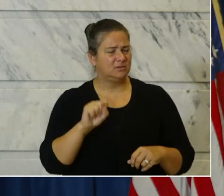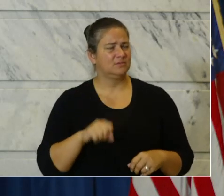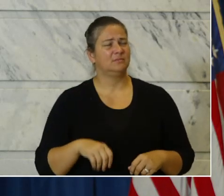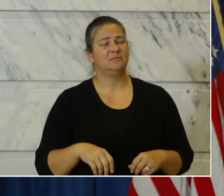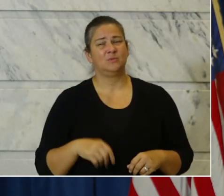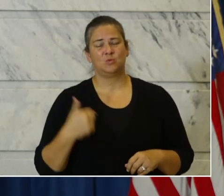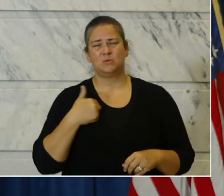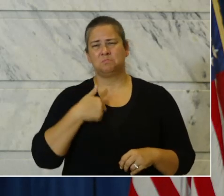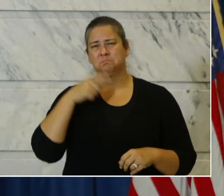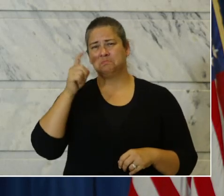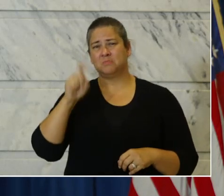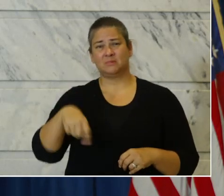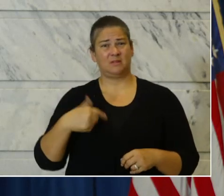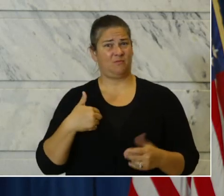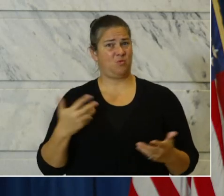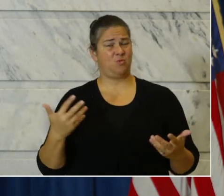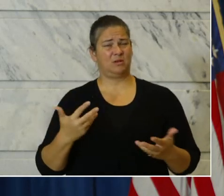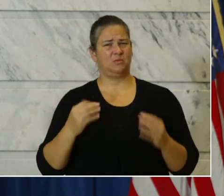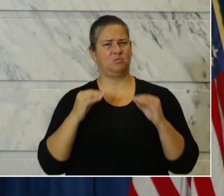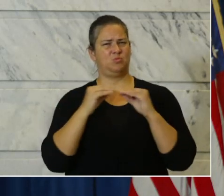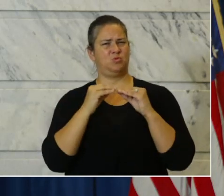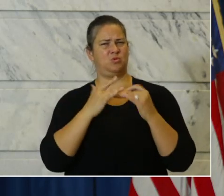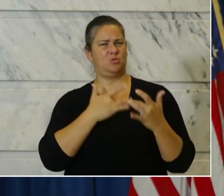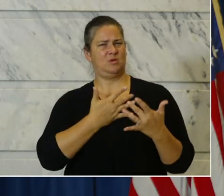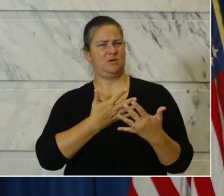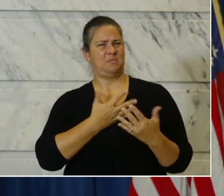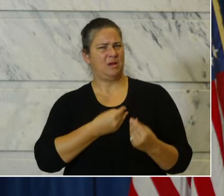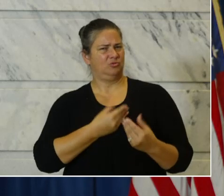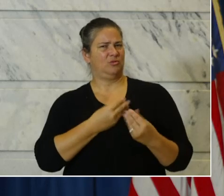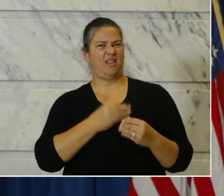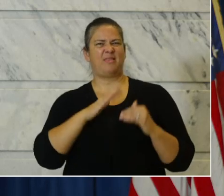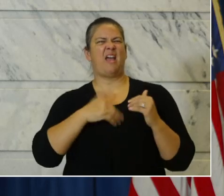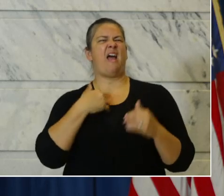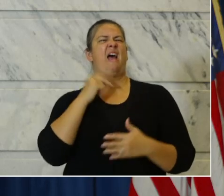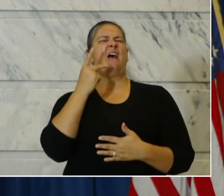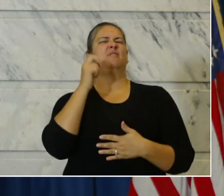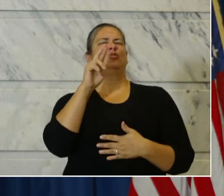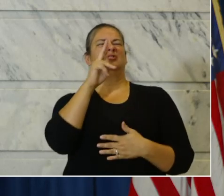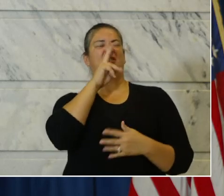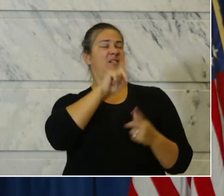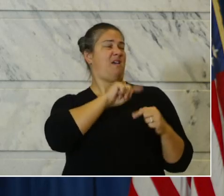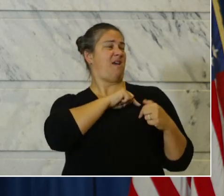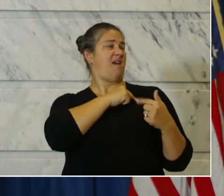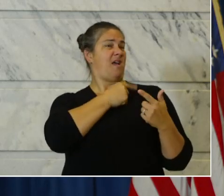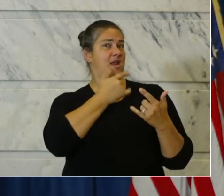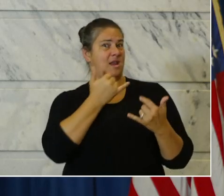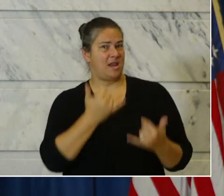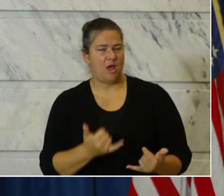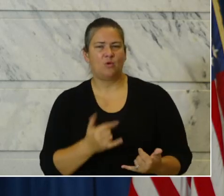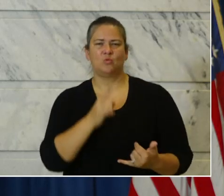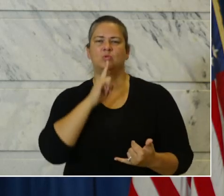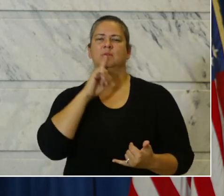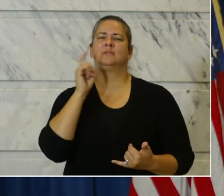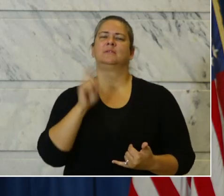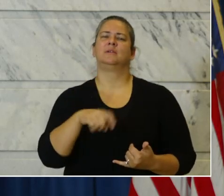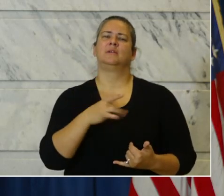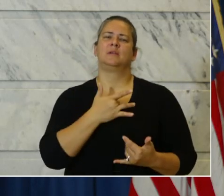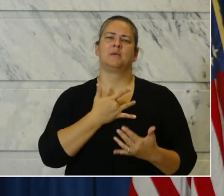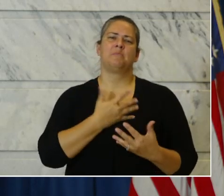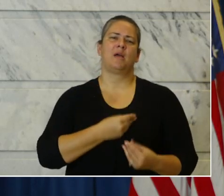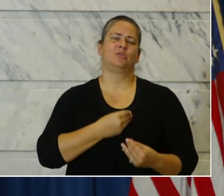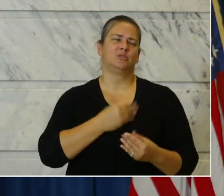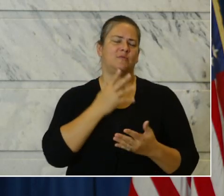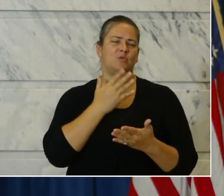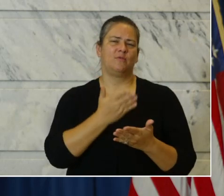compassion than any in my lifetime, and that's with every challenge we face right now. So